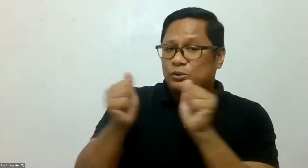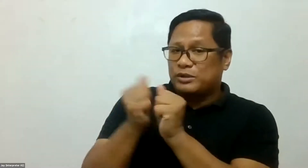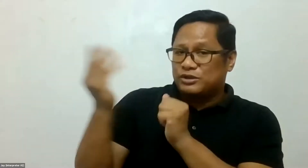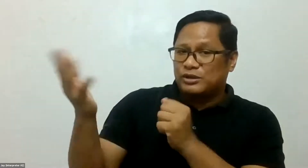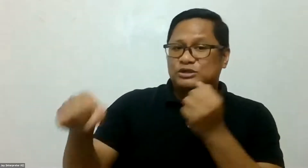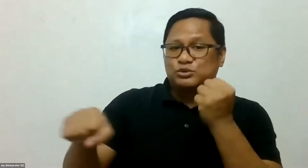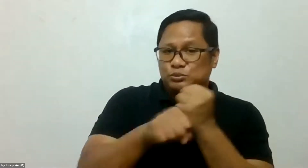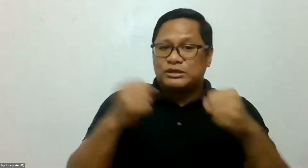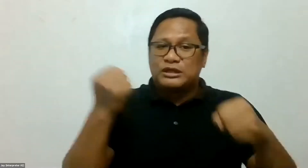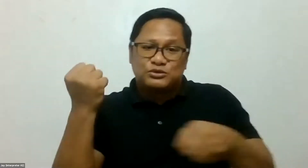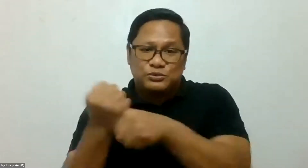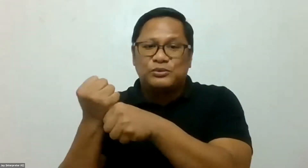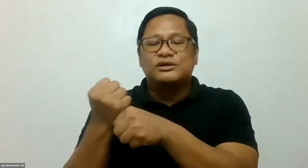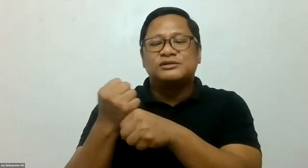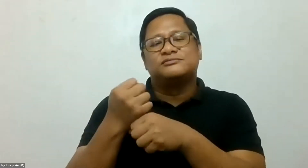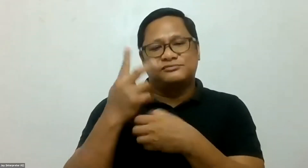other in these common